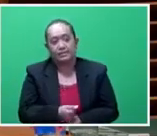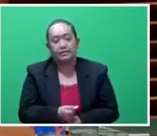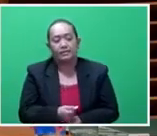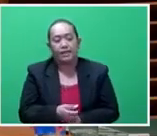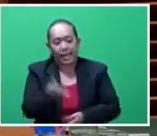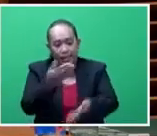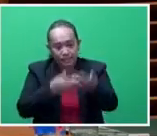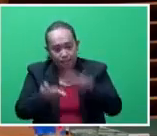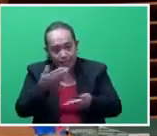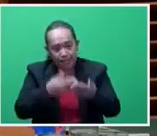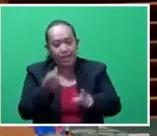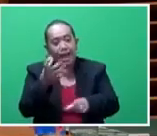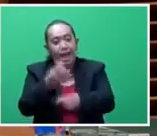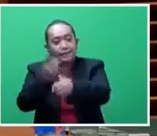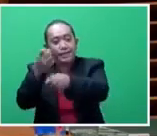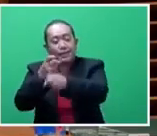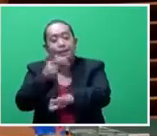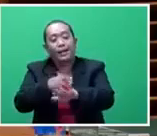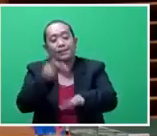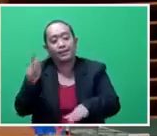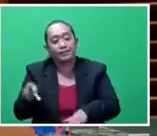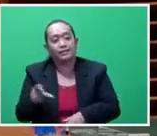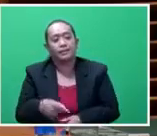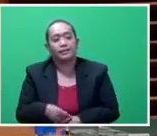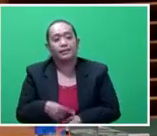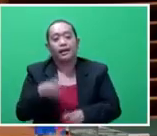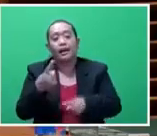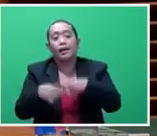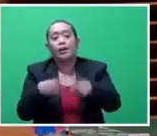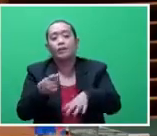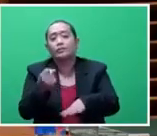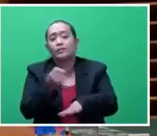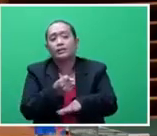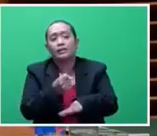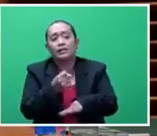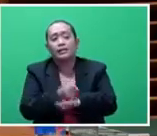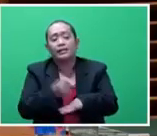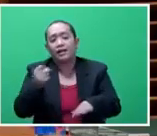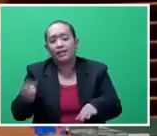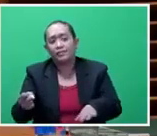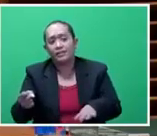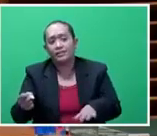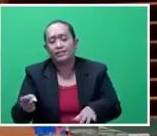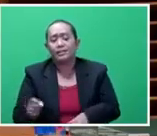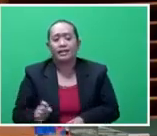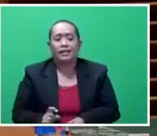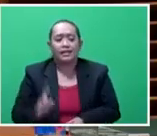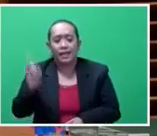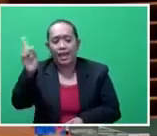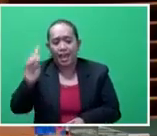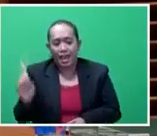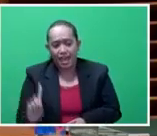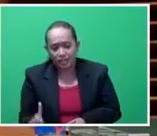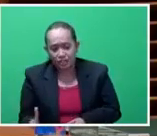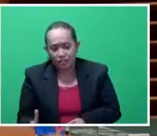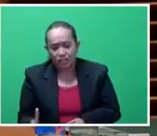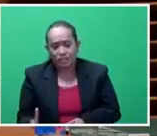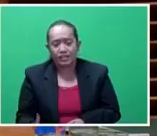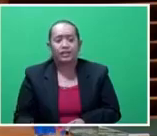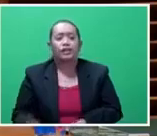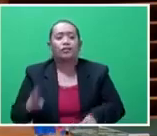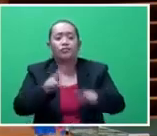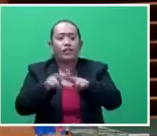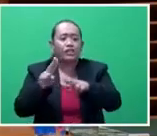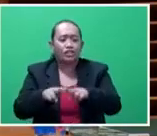please update Parliament on the Government and Energy Fiji Limited's electricity subsidy scheme